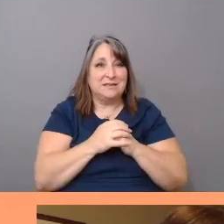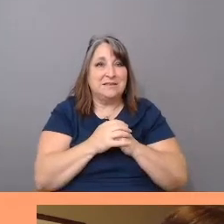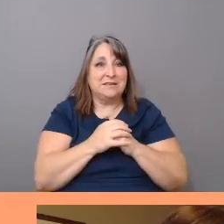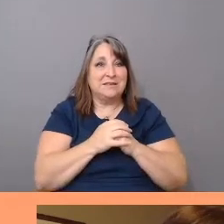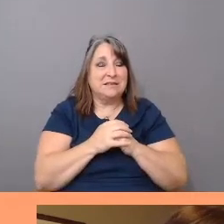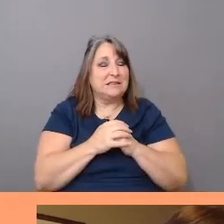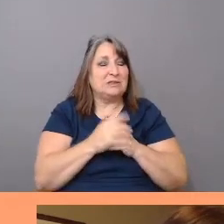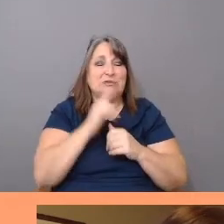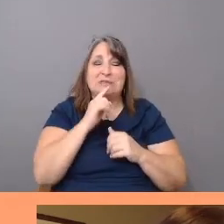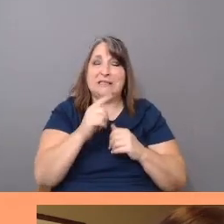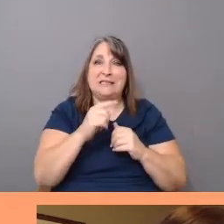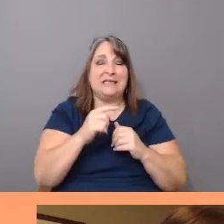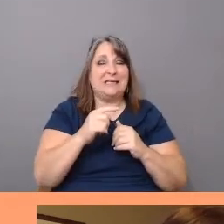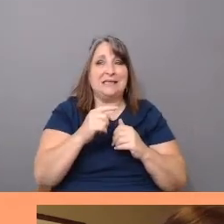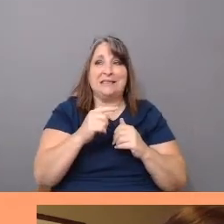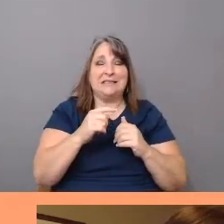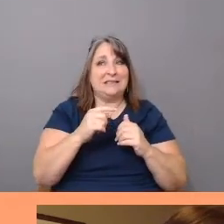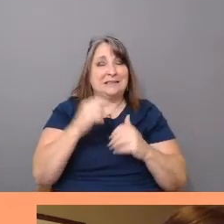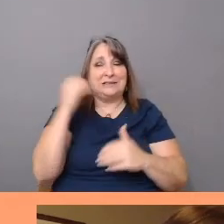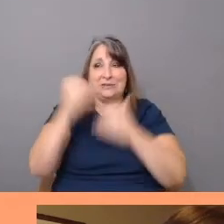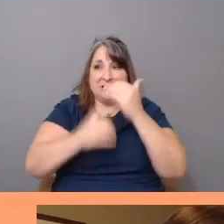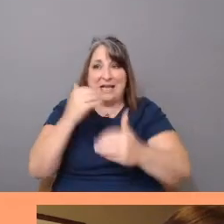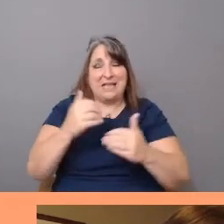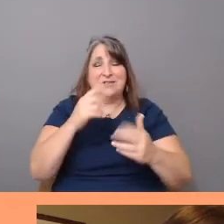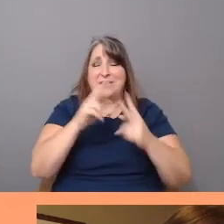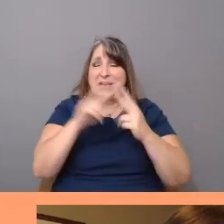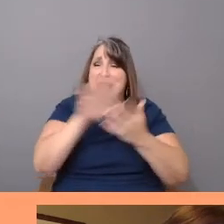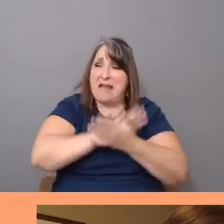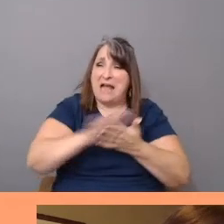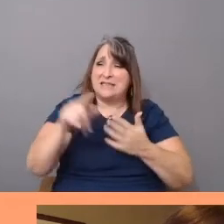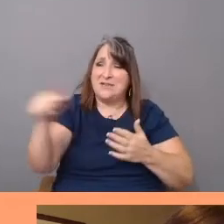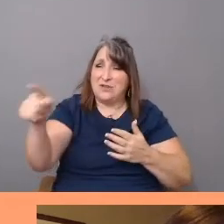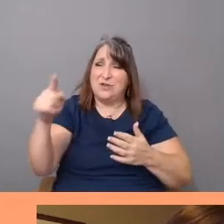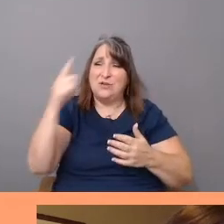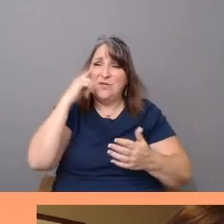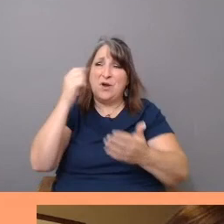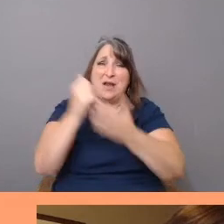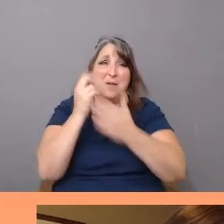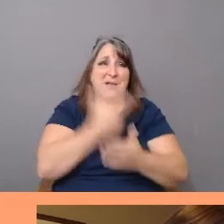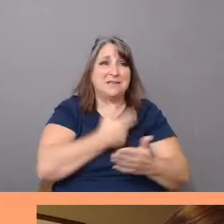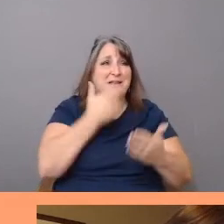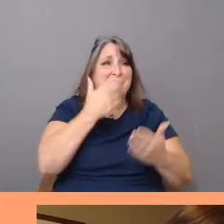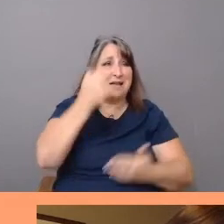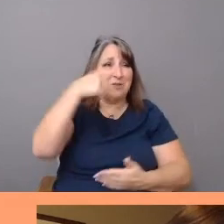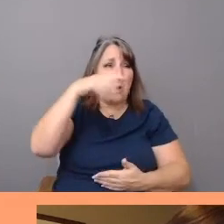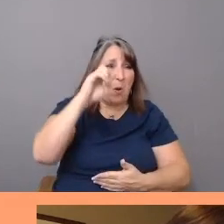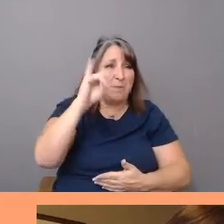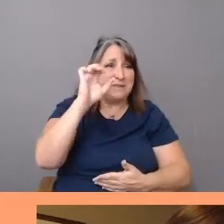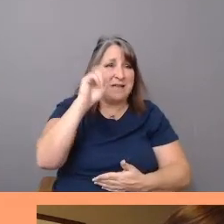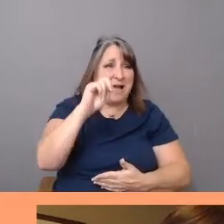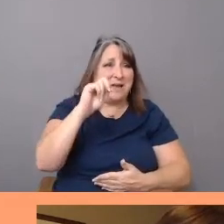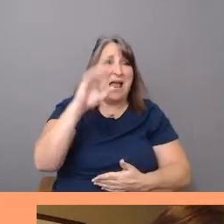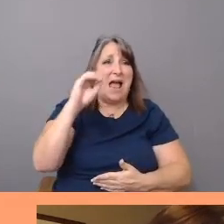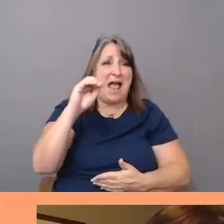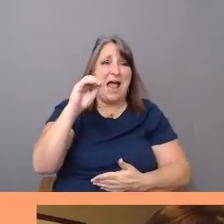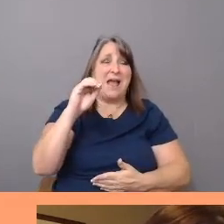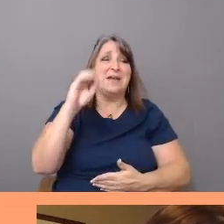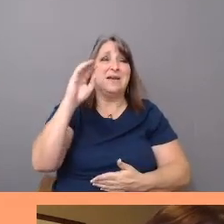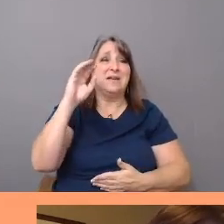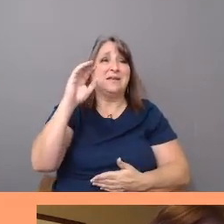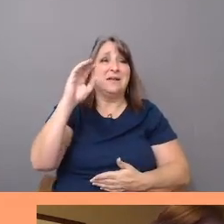really generous of you to let us have a look. Thanks to Hope Simon and Mara Bassani Santamaria for